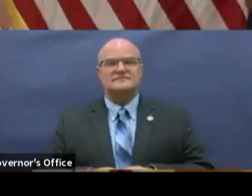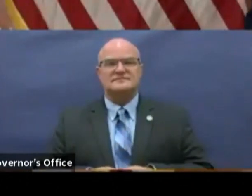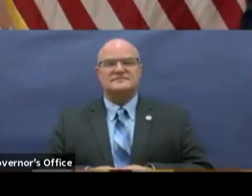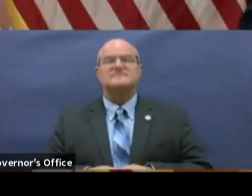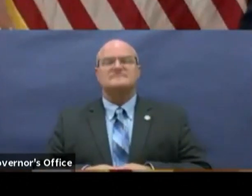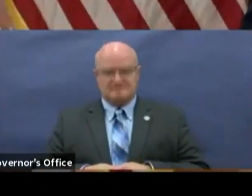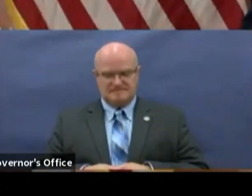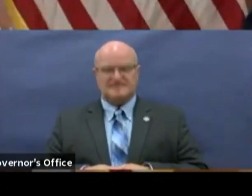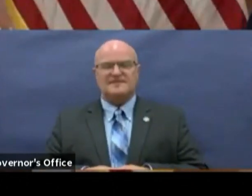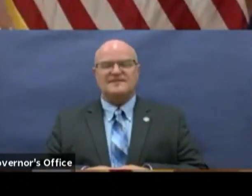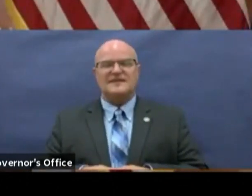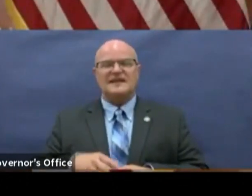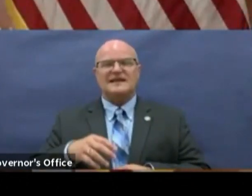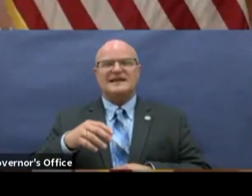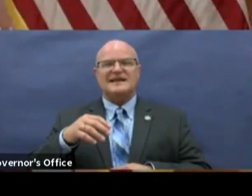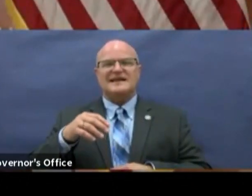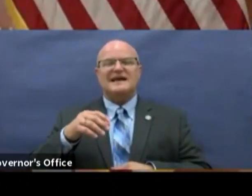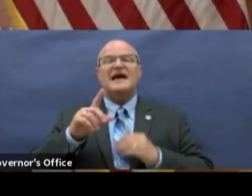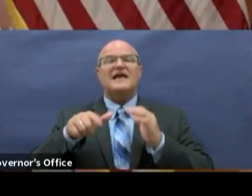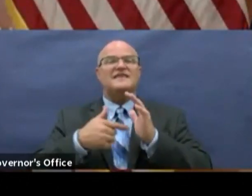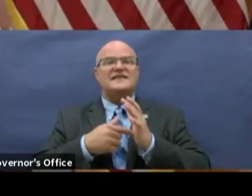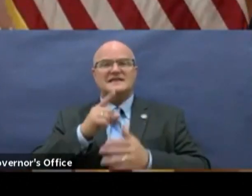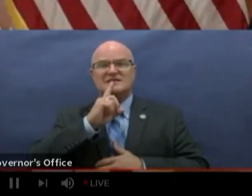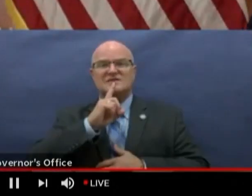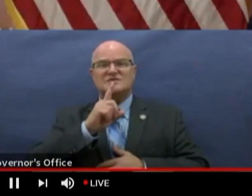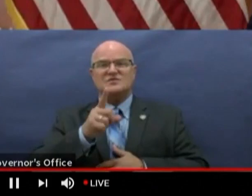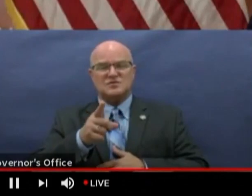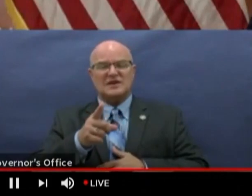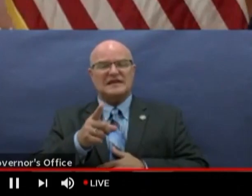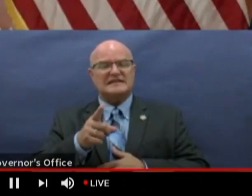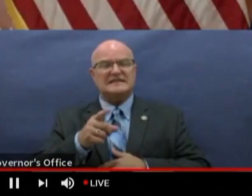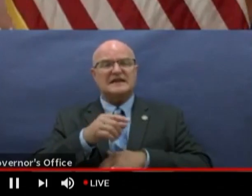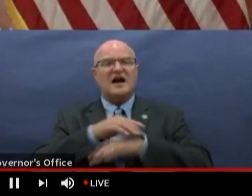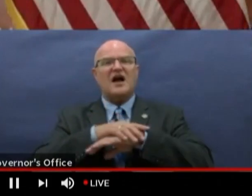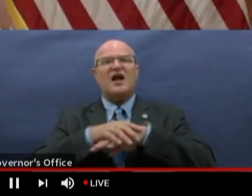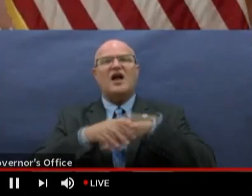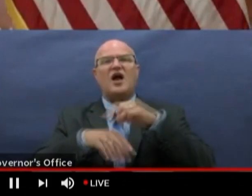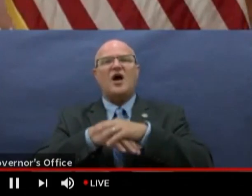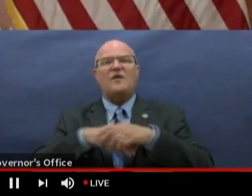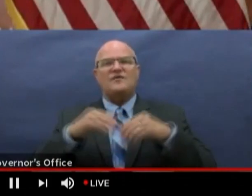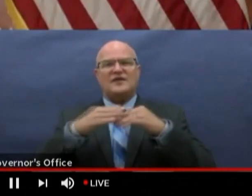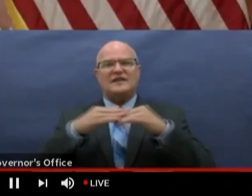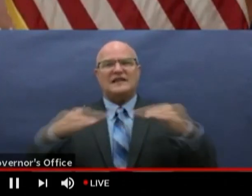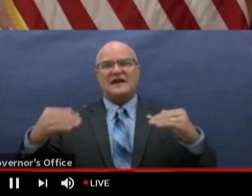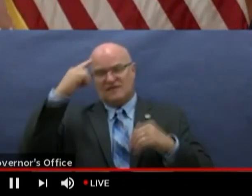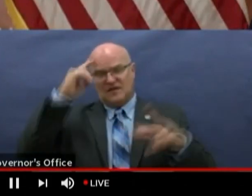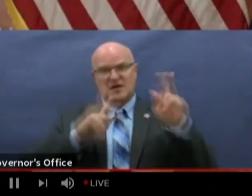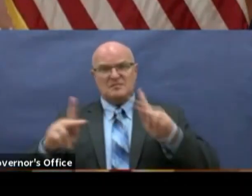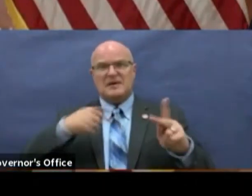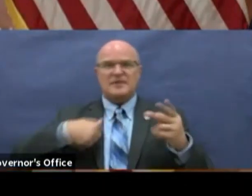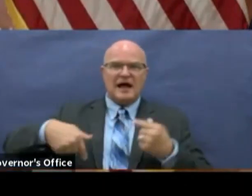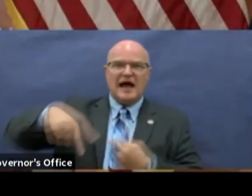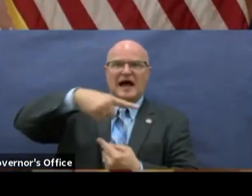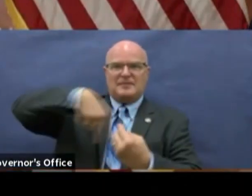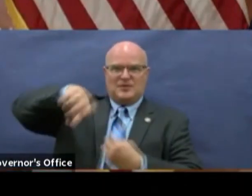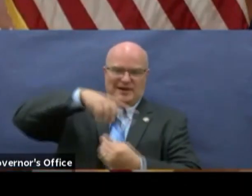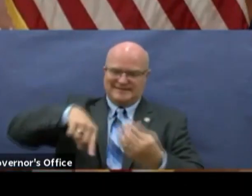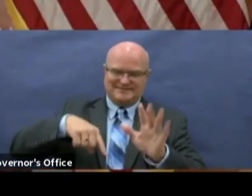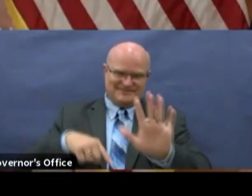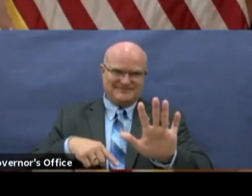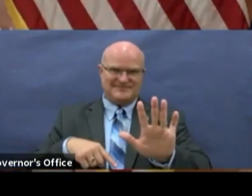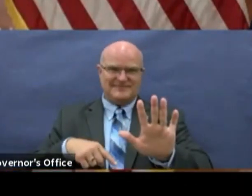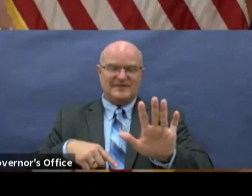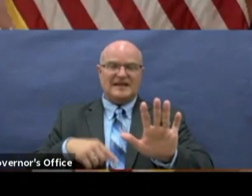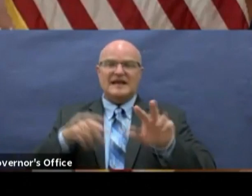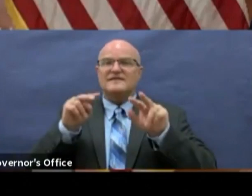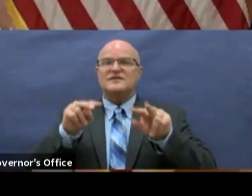Yes, and first of all, this is really a matter of a comfort level for the people I'm around. And so